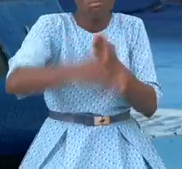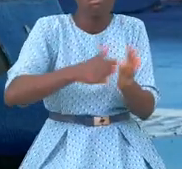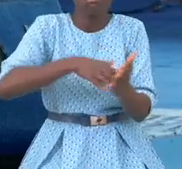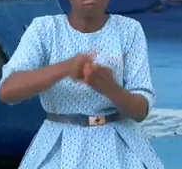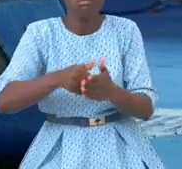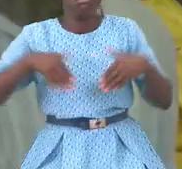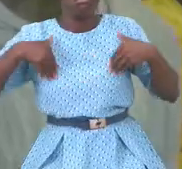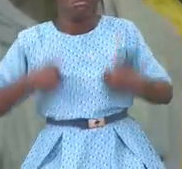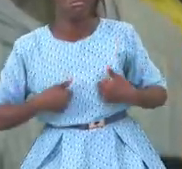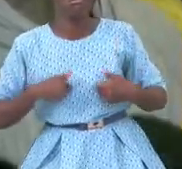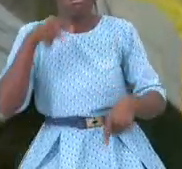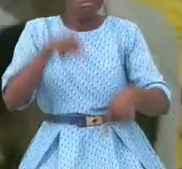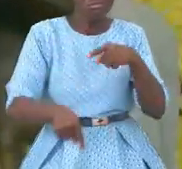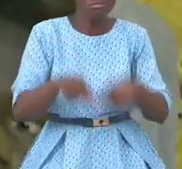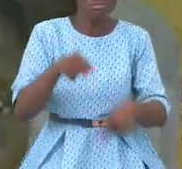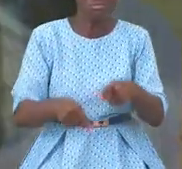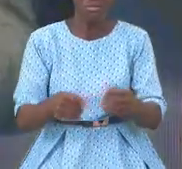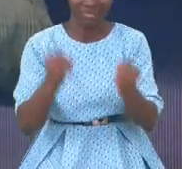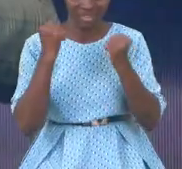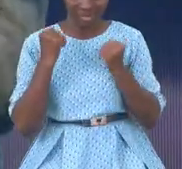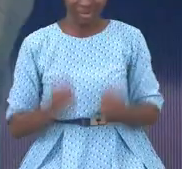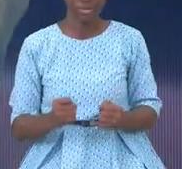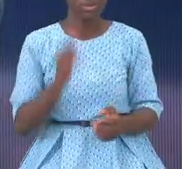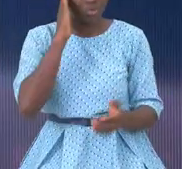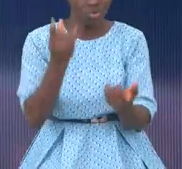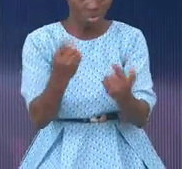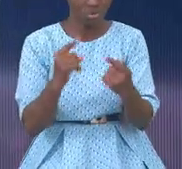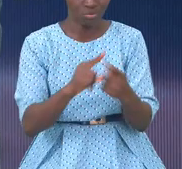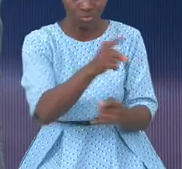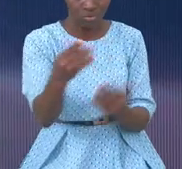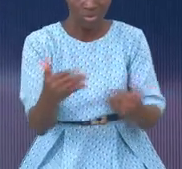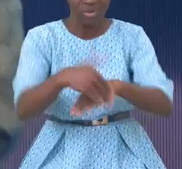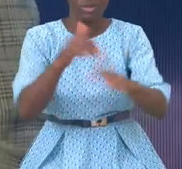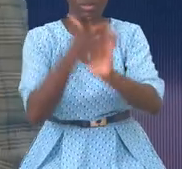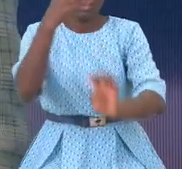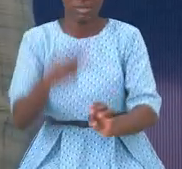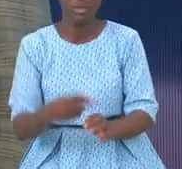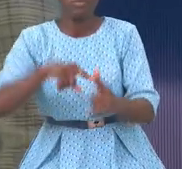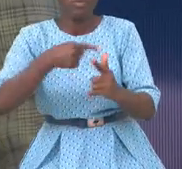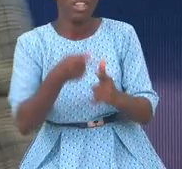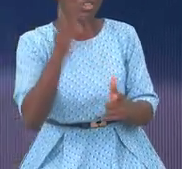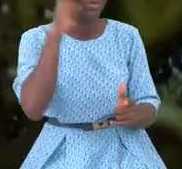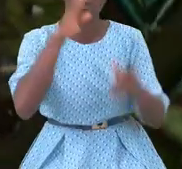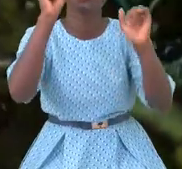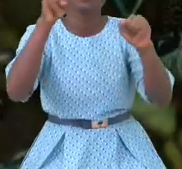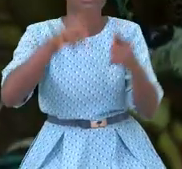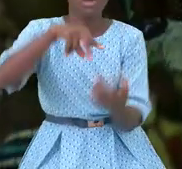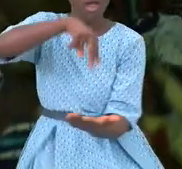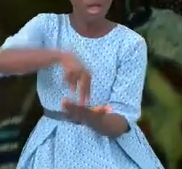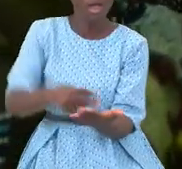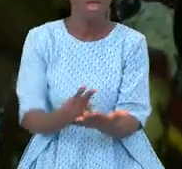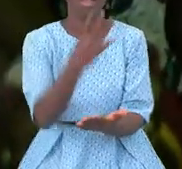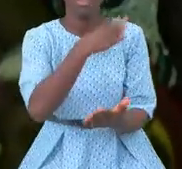to you tonight. And then you will rise up. You will walk in Jesus' name.